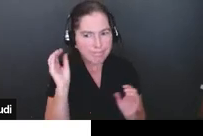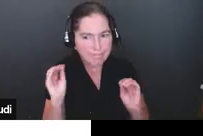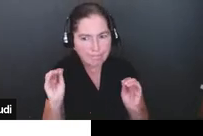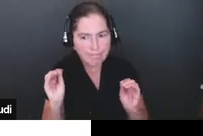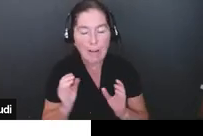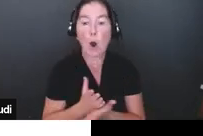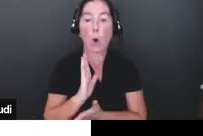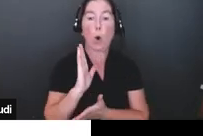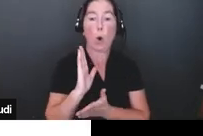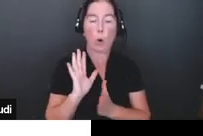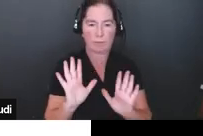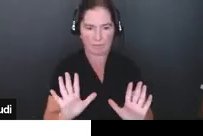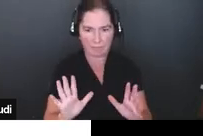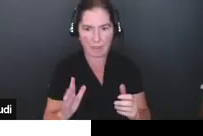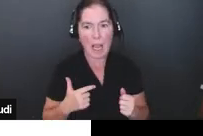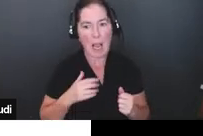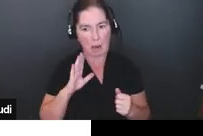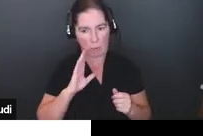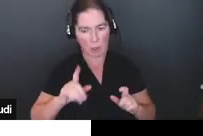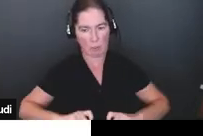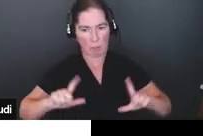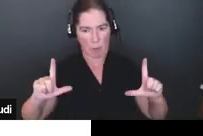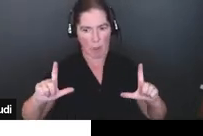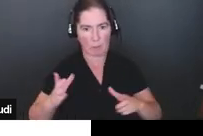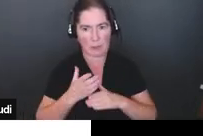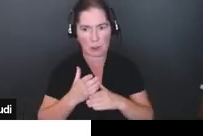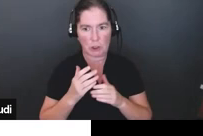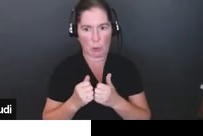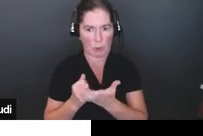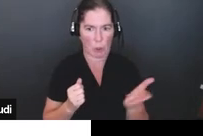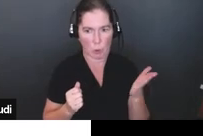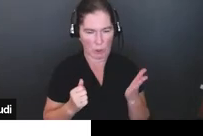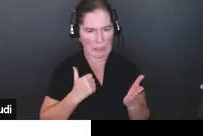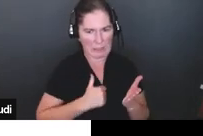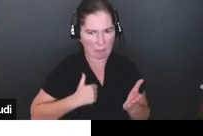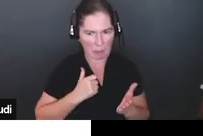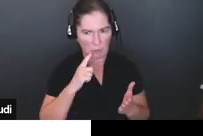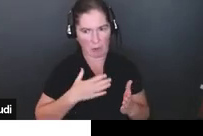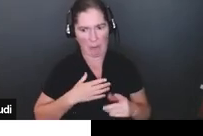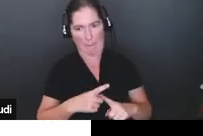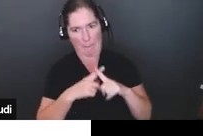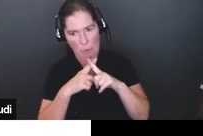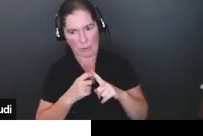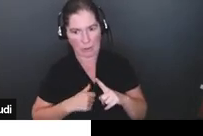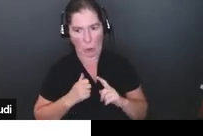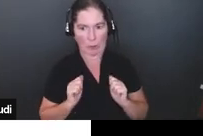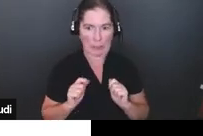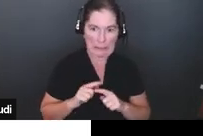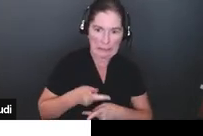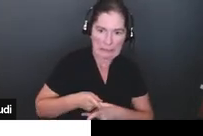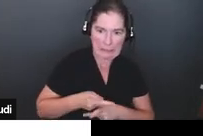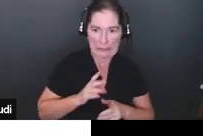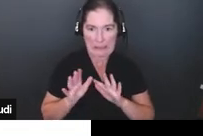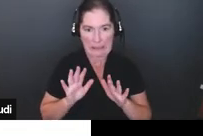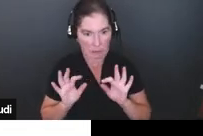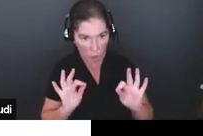All right, so I'm going to pull up and share with you, and I apologize for the move here. Make sure that the share's